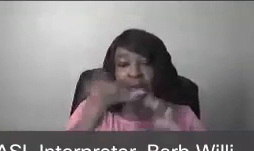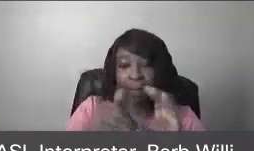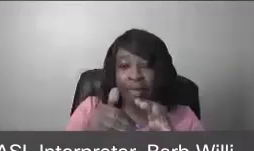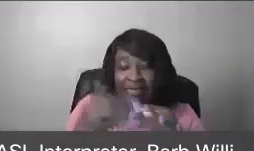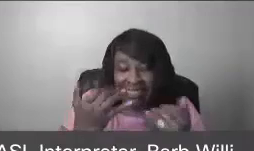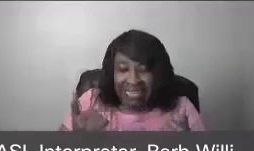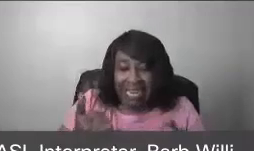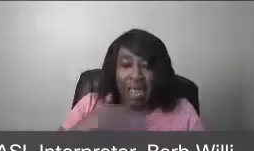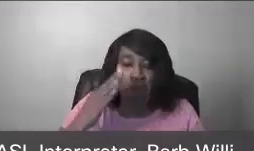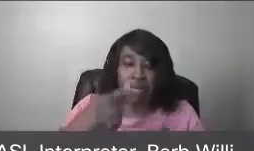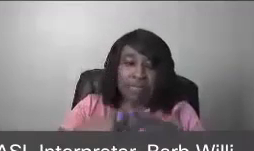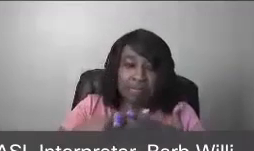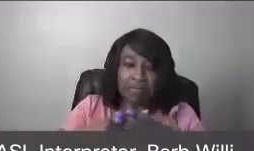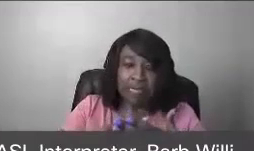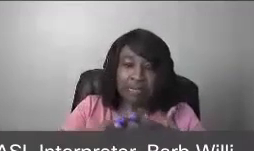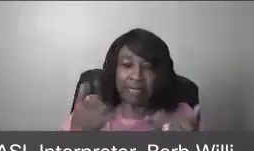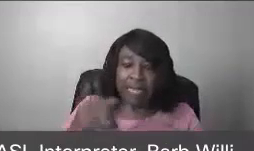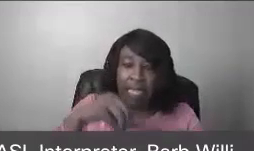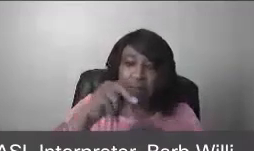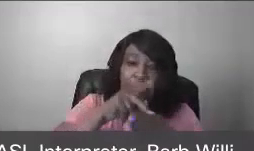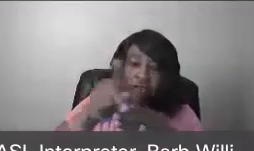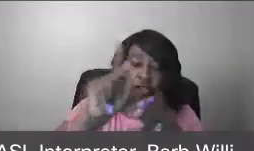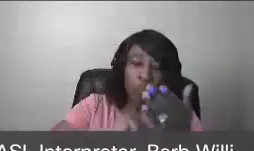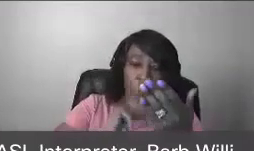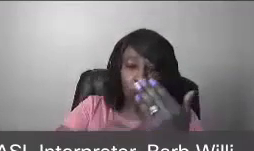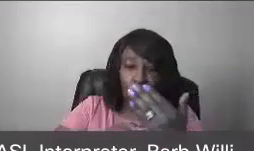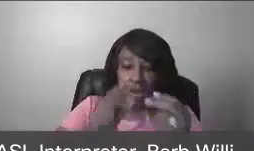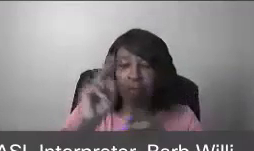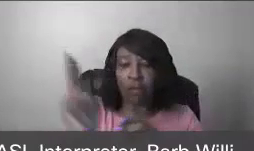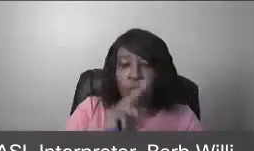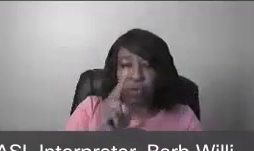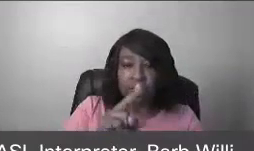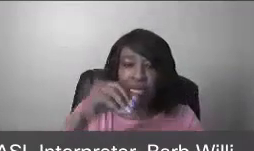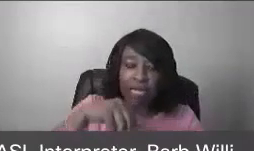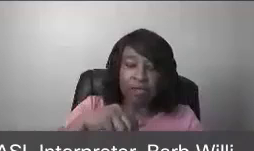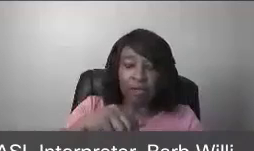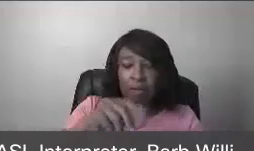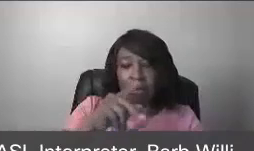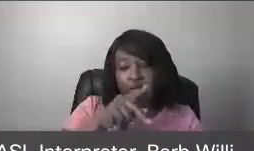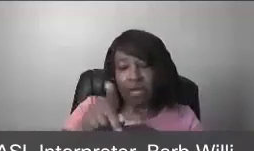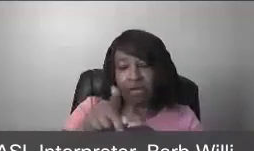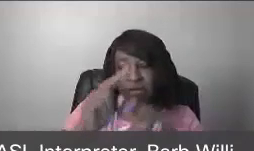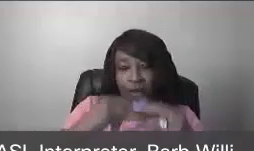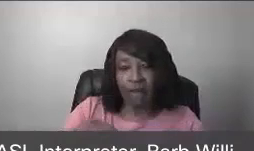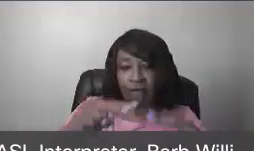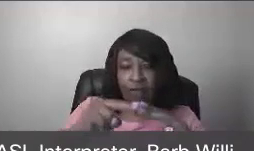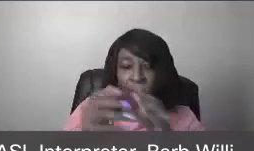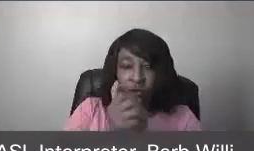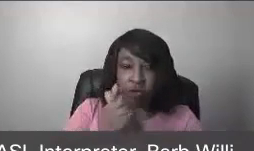our interprofessional program using the interprofessional value scale to optimize team